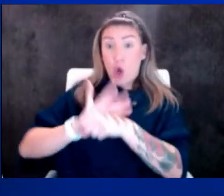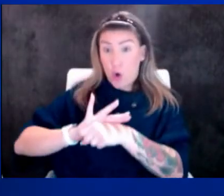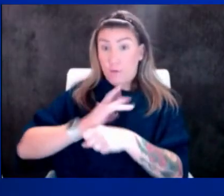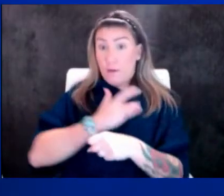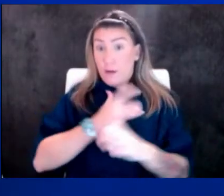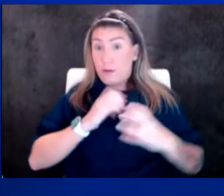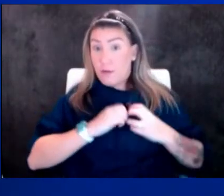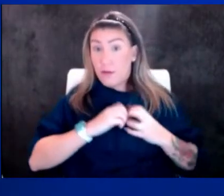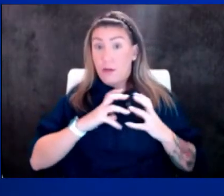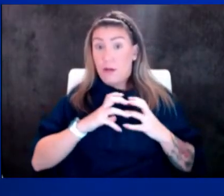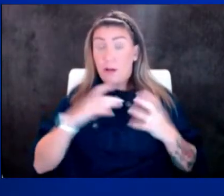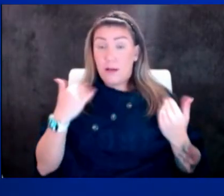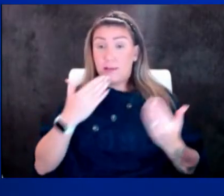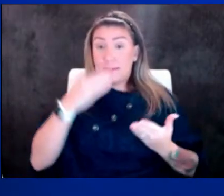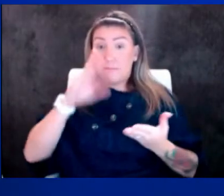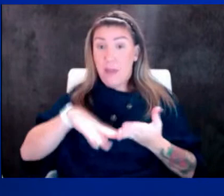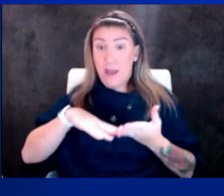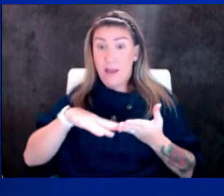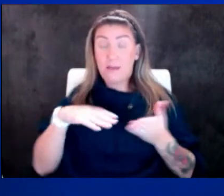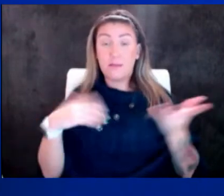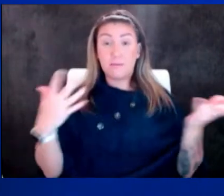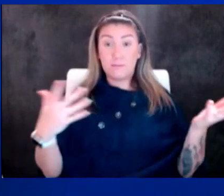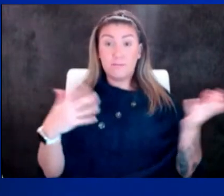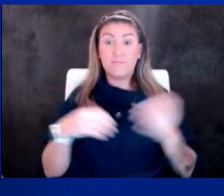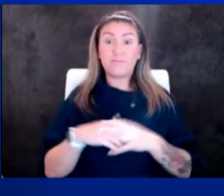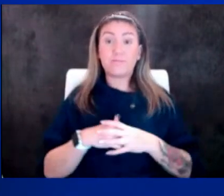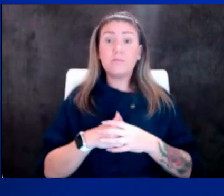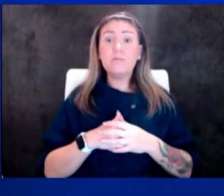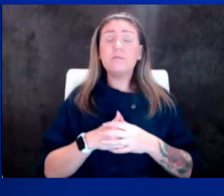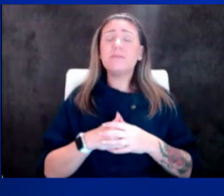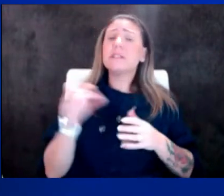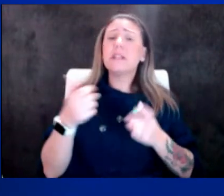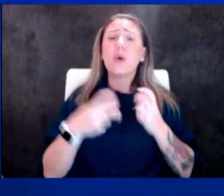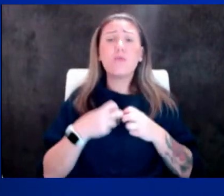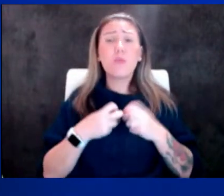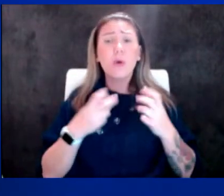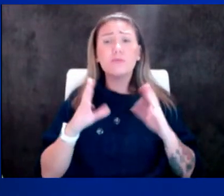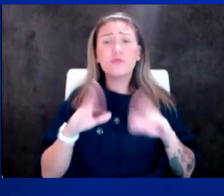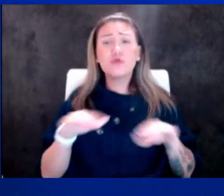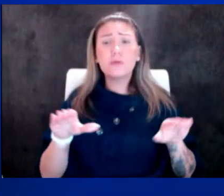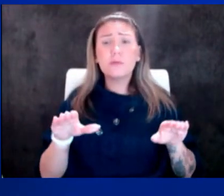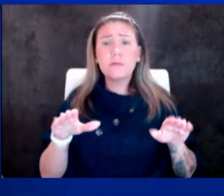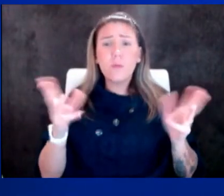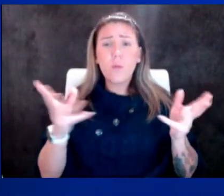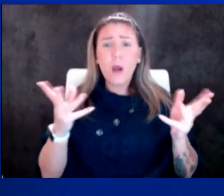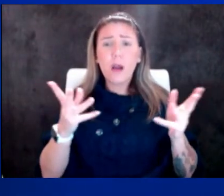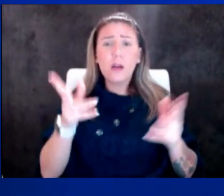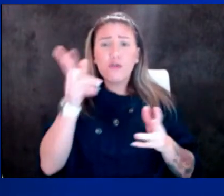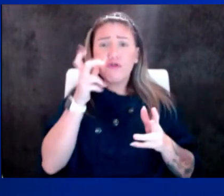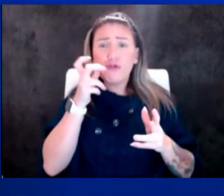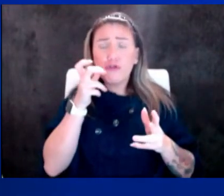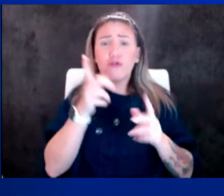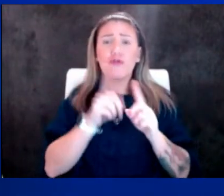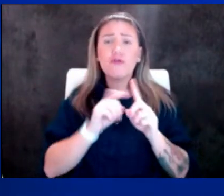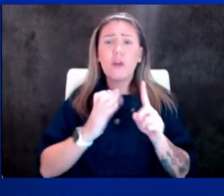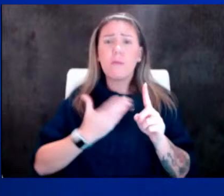something, and it's bad. And the one thing, the other problem with children is, and we heard it yesterday from one of our parents,